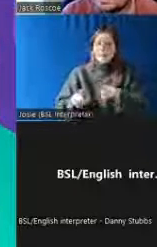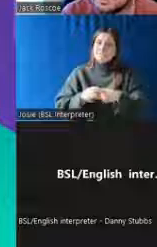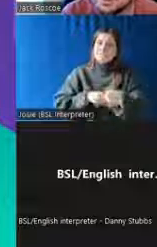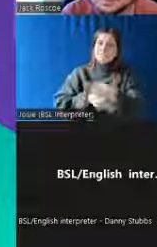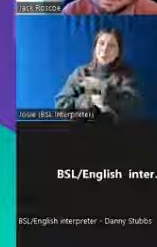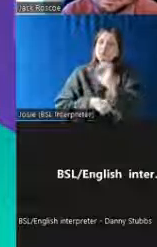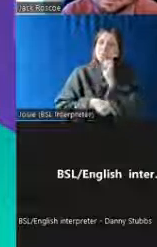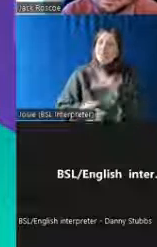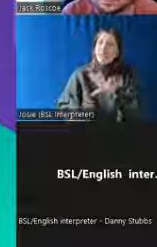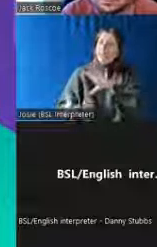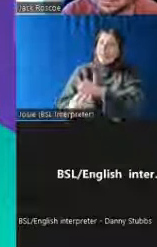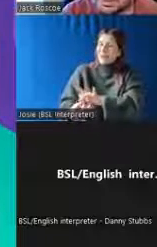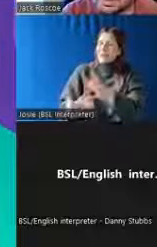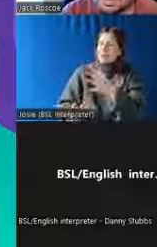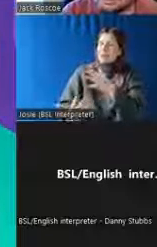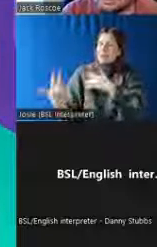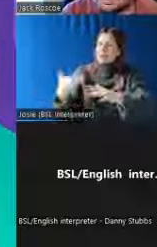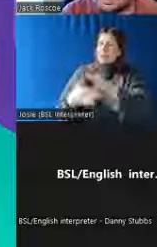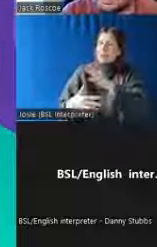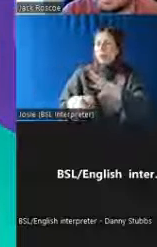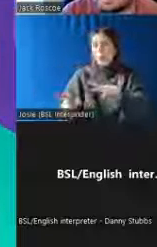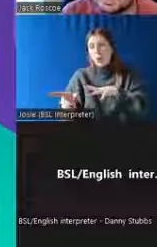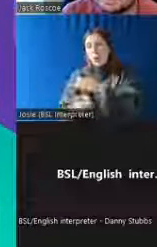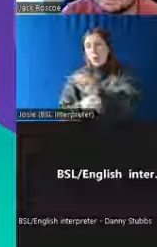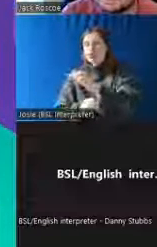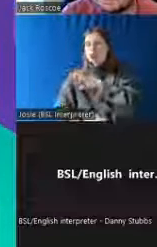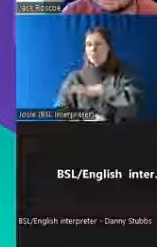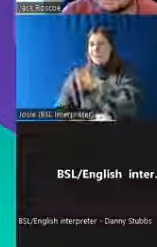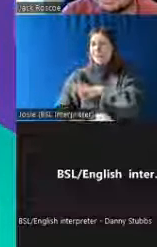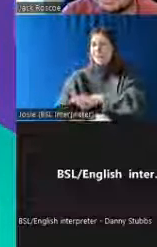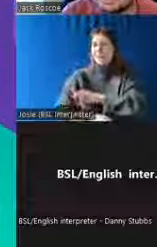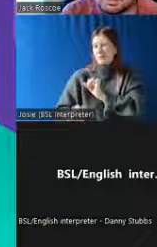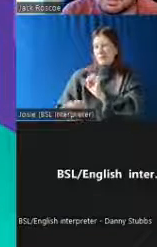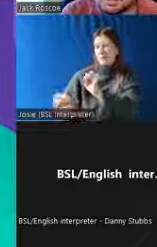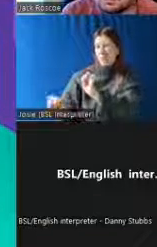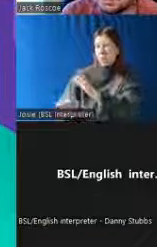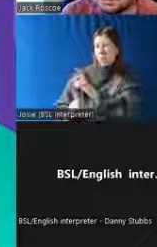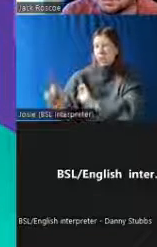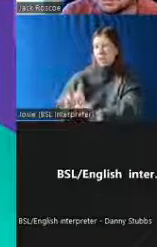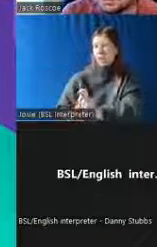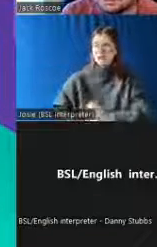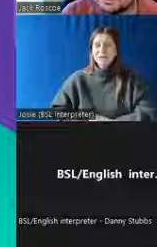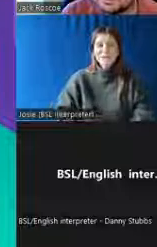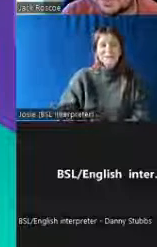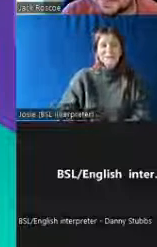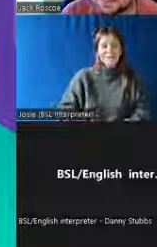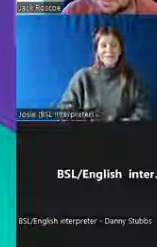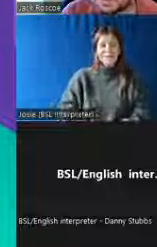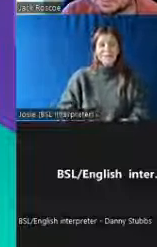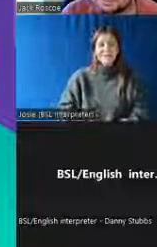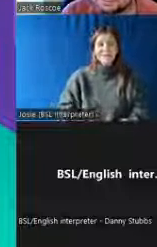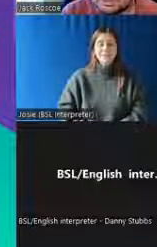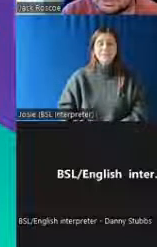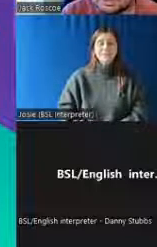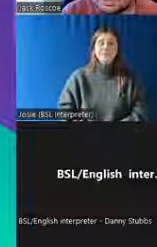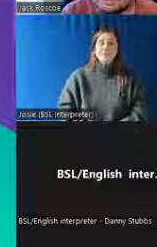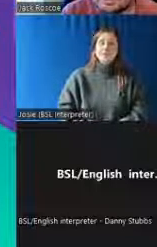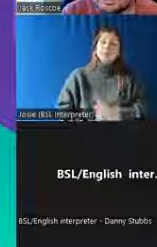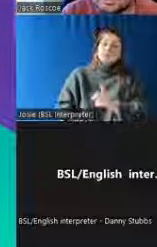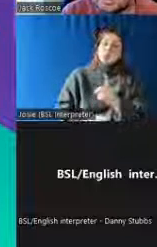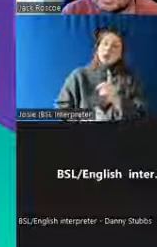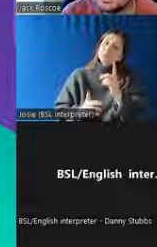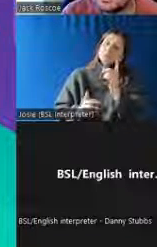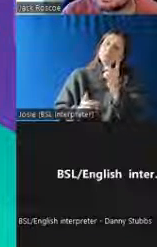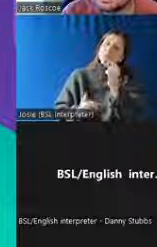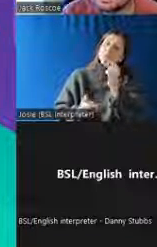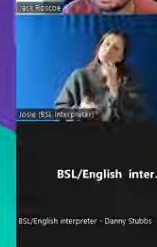benefits to your communities. But if we think about the work that most of you watching today will do, there might be a similar focus on